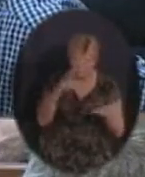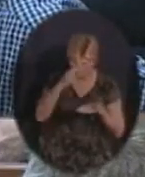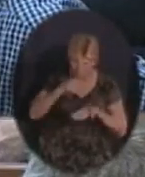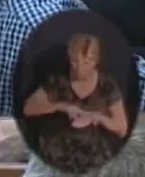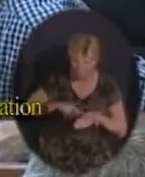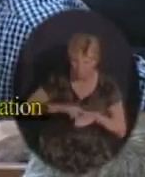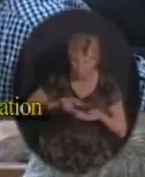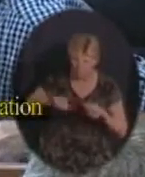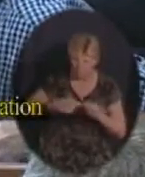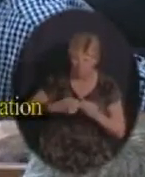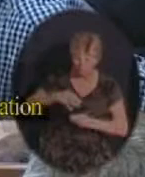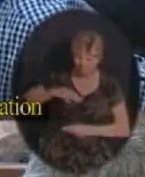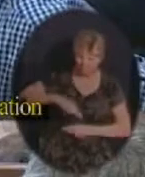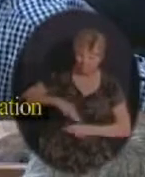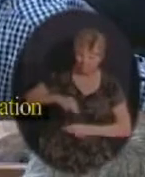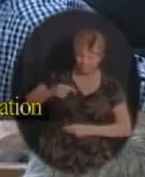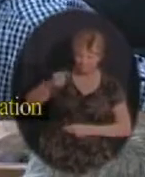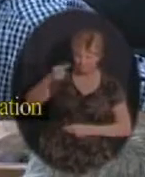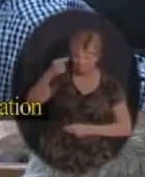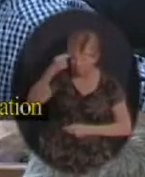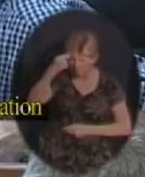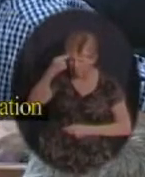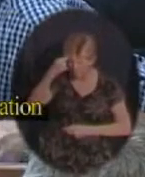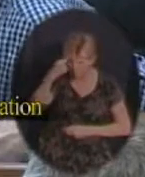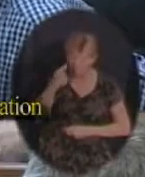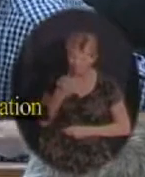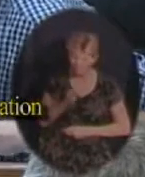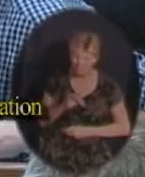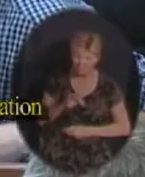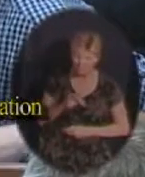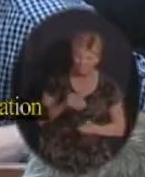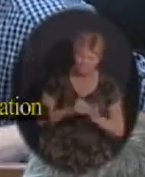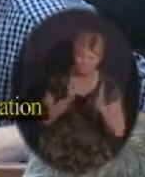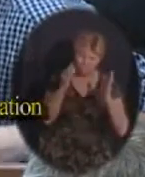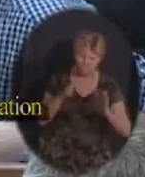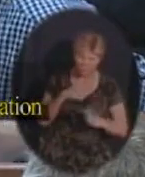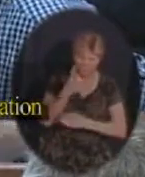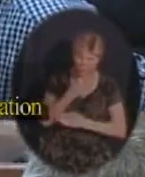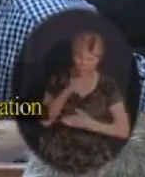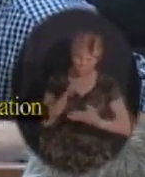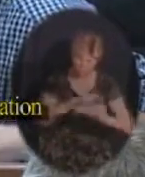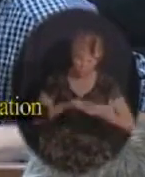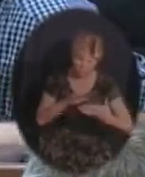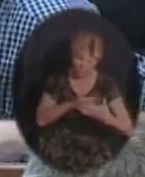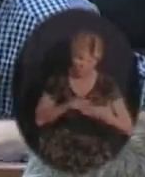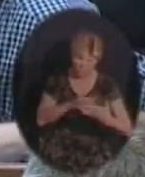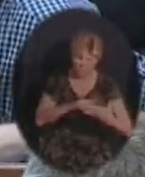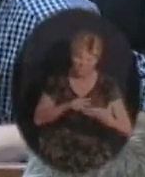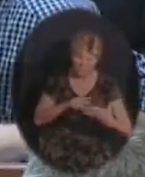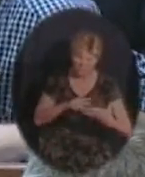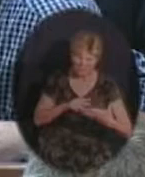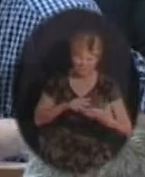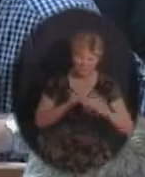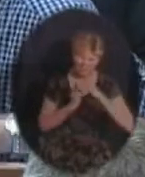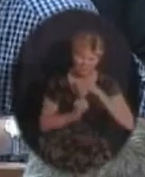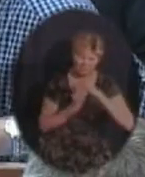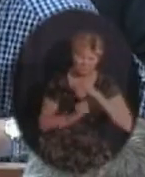of those who study another language at the elementary level. I just happened to pull one document from